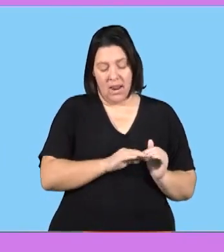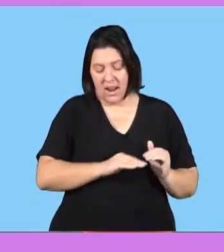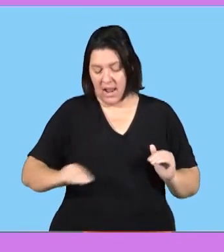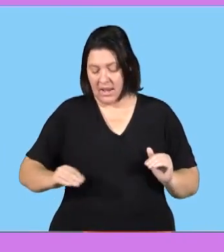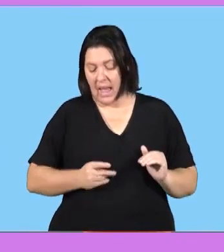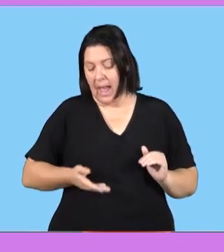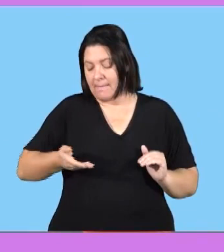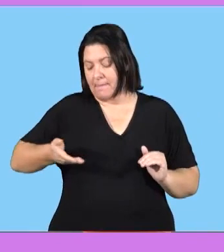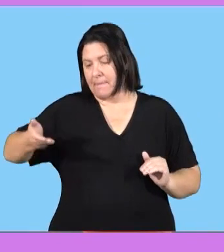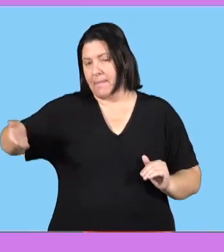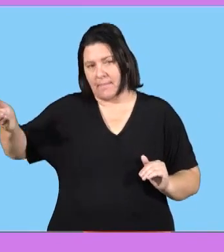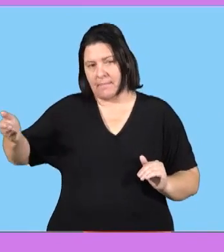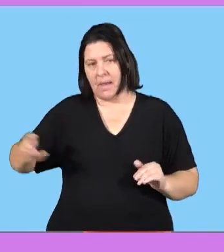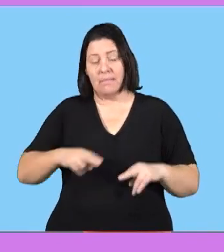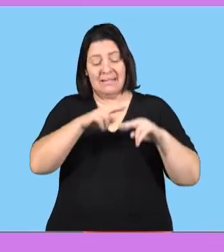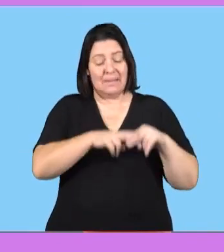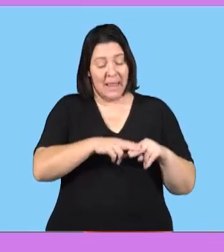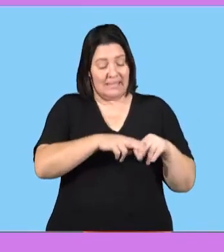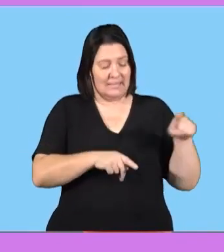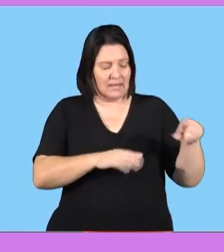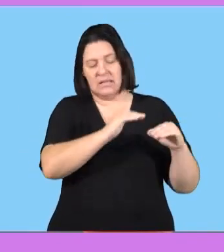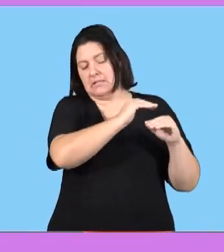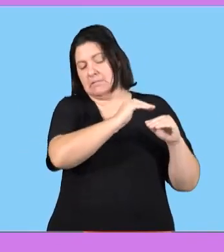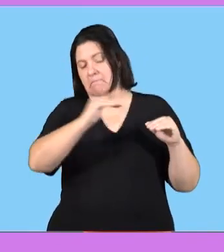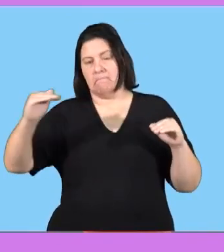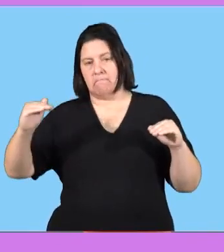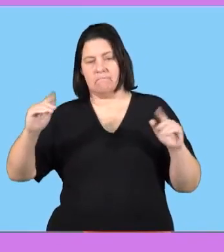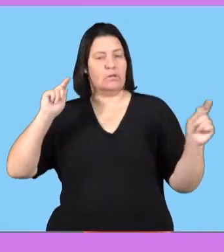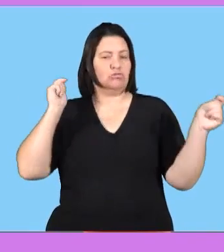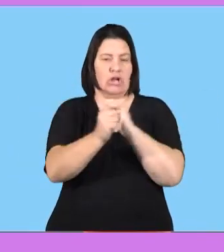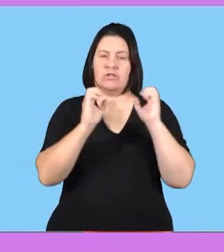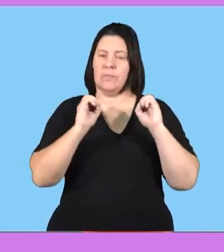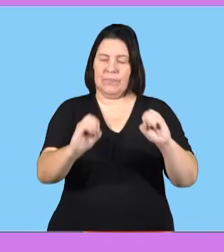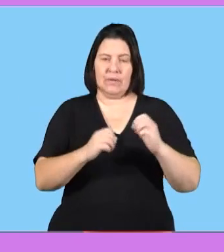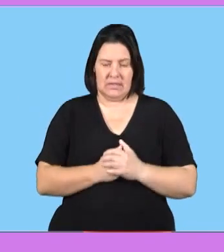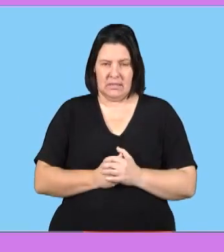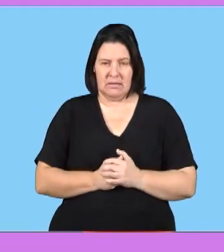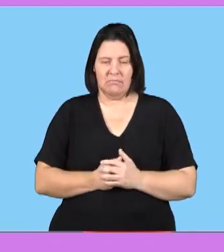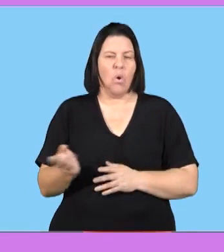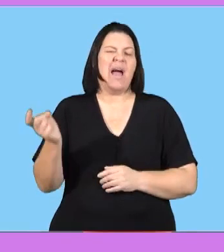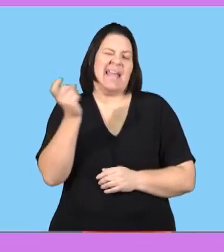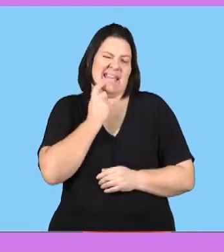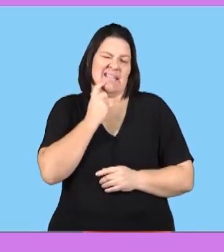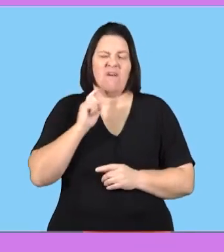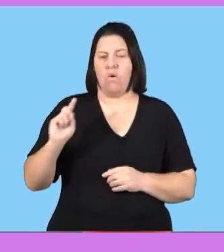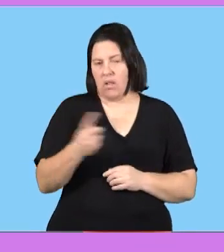increasing. But the dependent remains constant. It does not change. So this is the